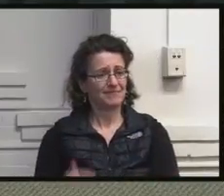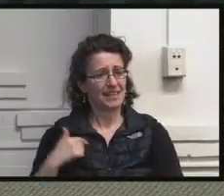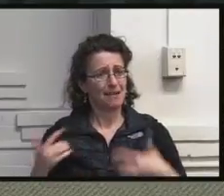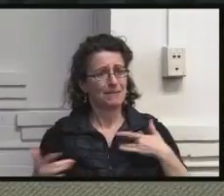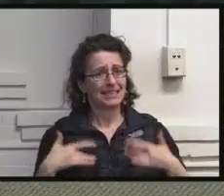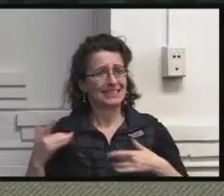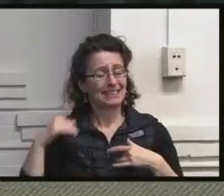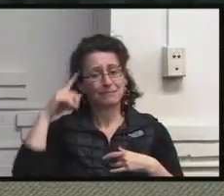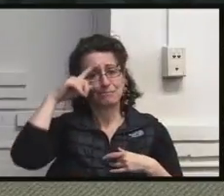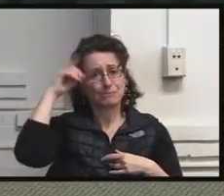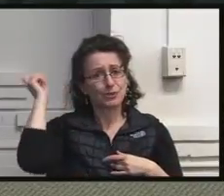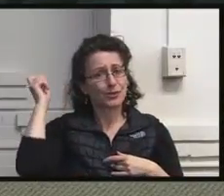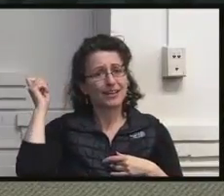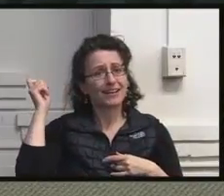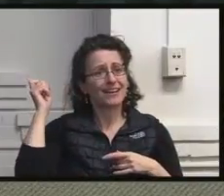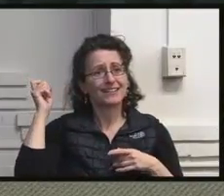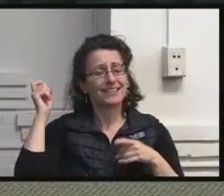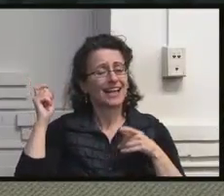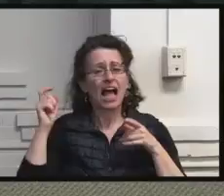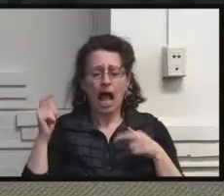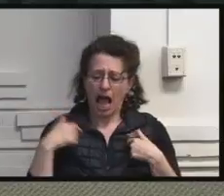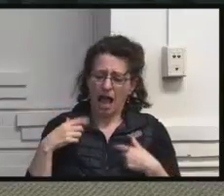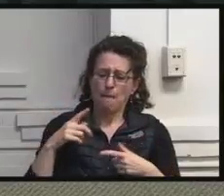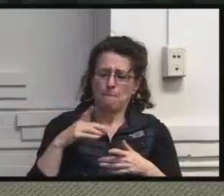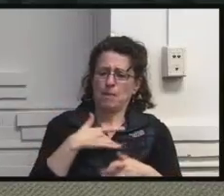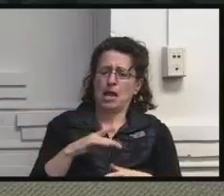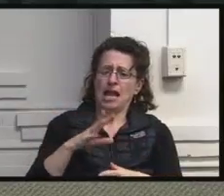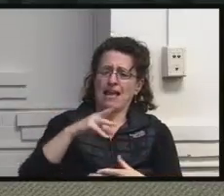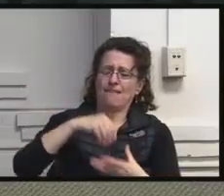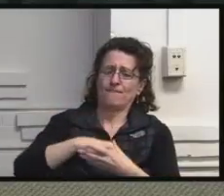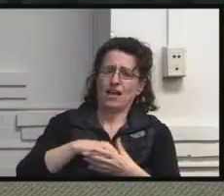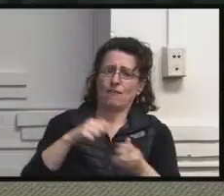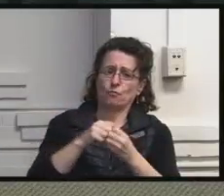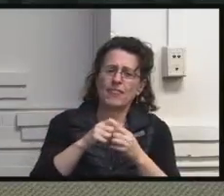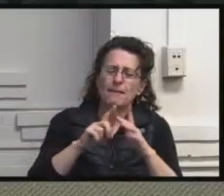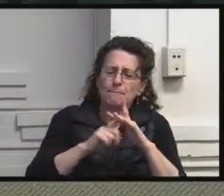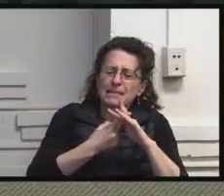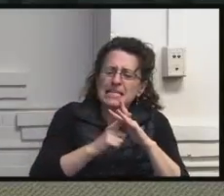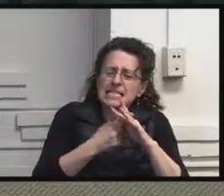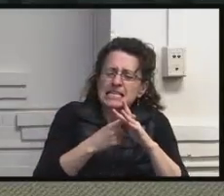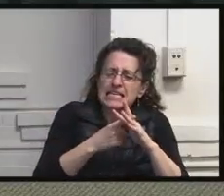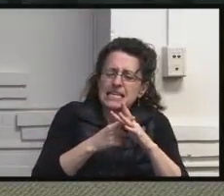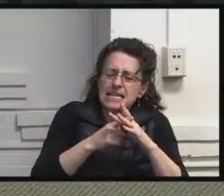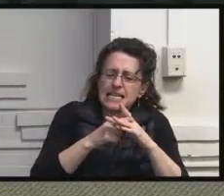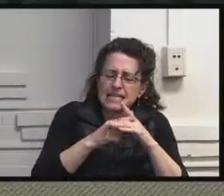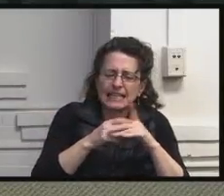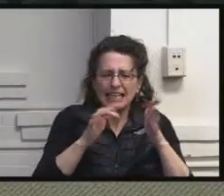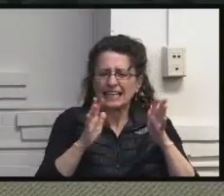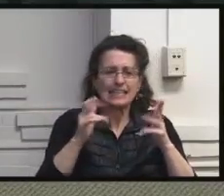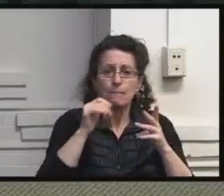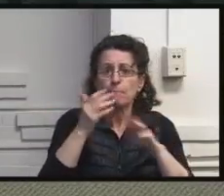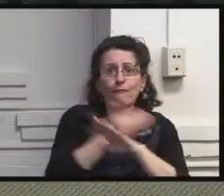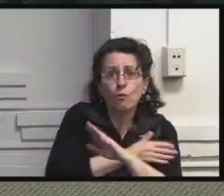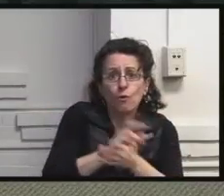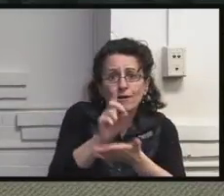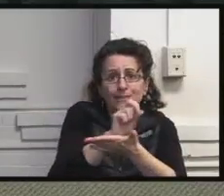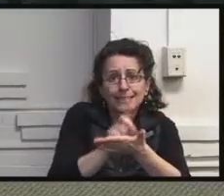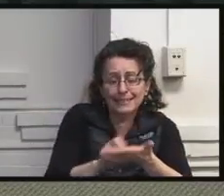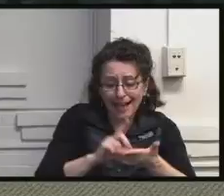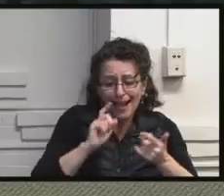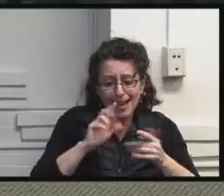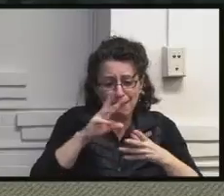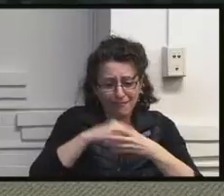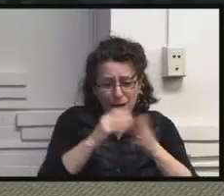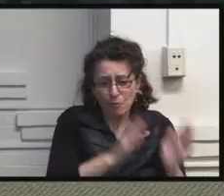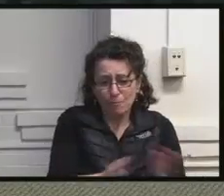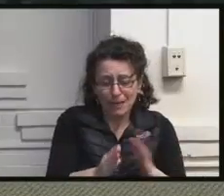get to hold these projects when it's in scoping, and then I do some in design, but not many. So usually they leave me. They're like my children, and then they leave. So I'm happy that I get to stay on this